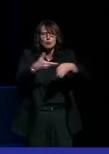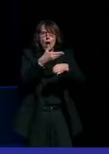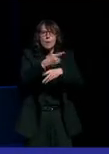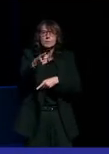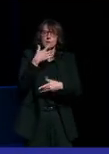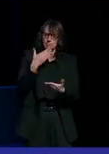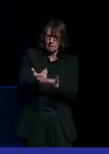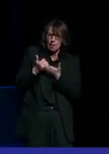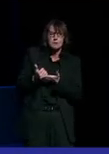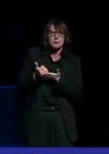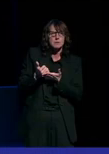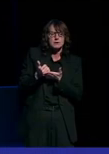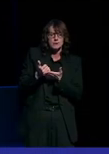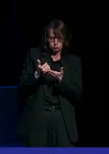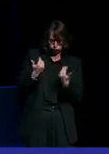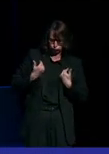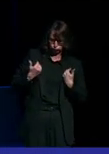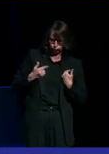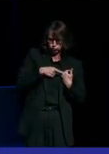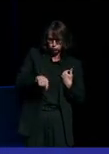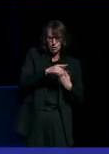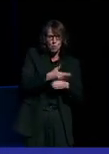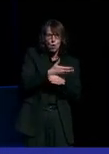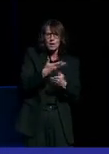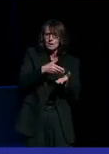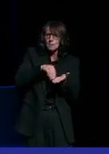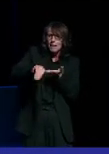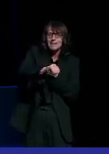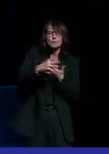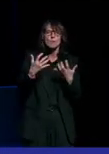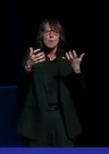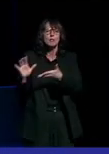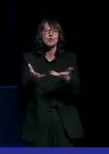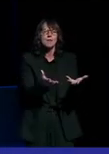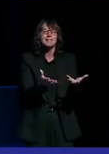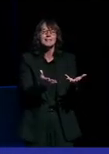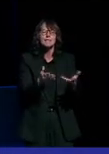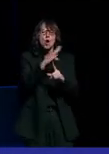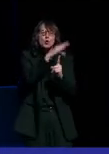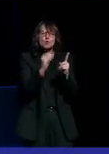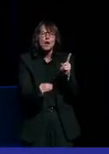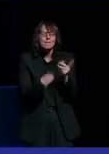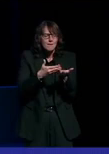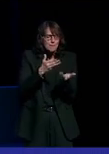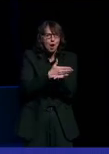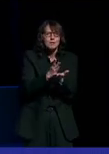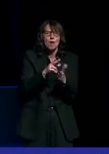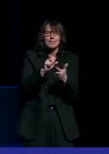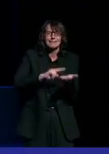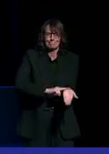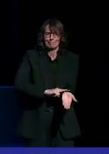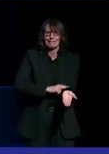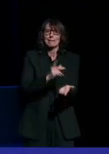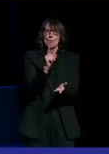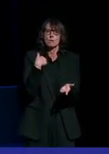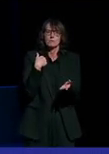for our public services. Private enterprise is intrinsic to our conservative DNA. And yet, we all